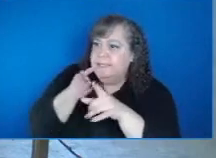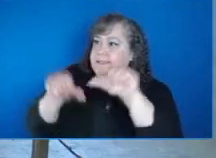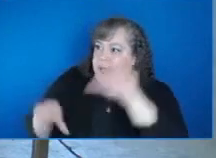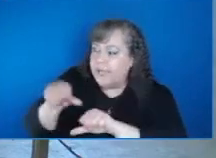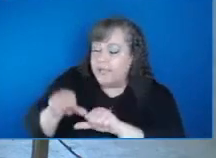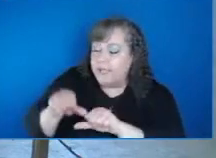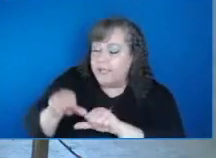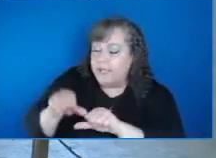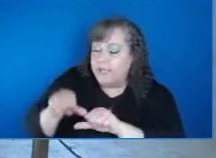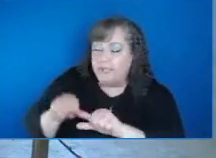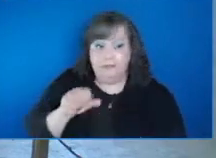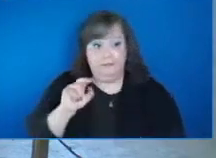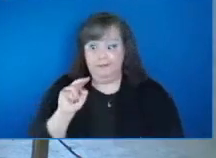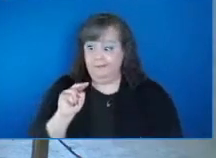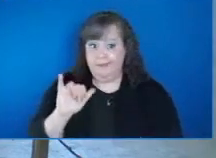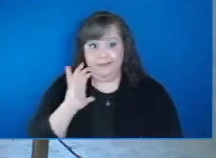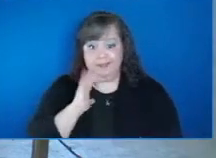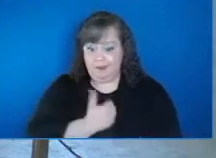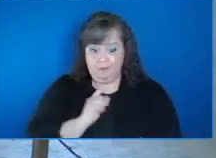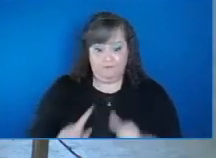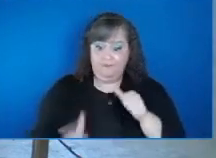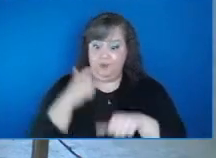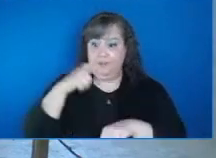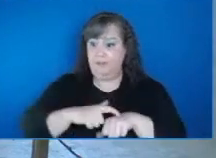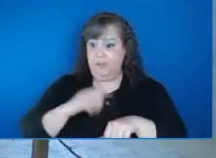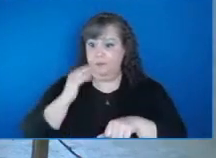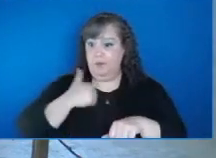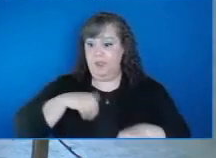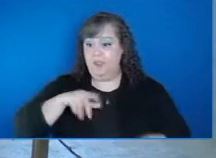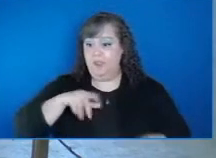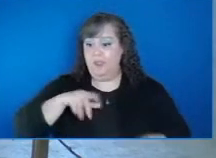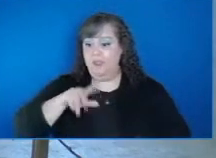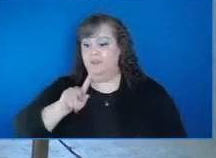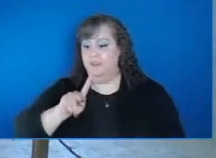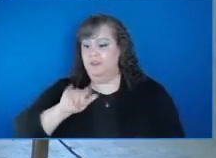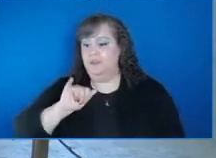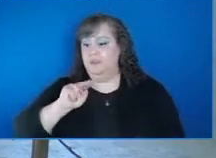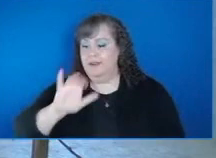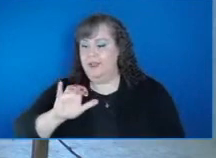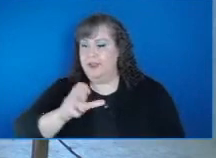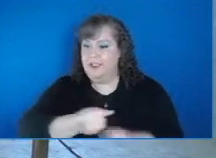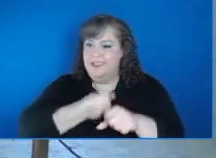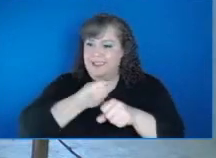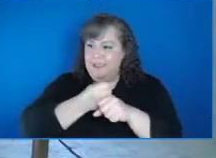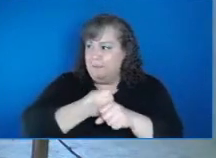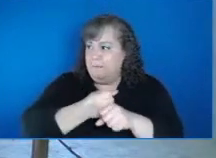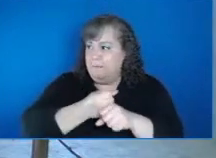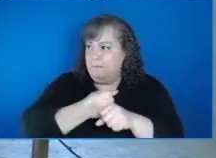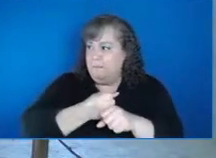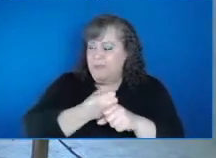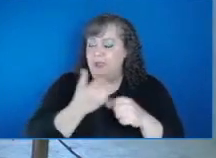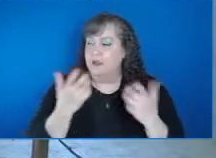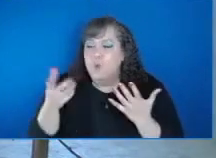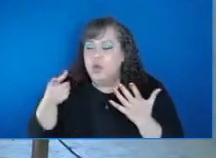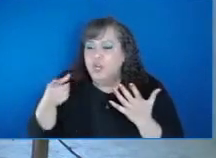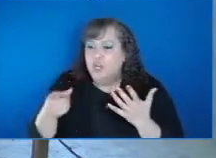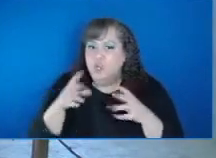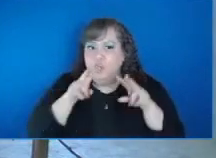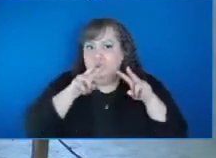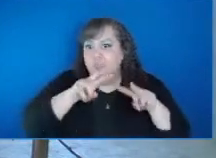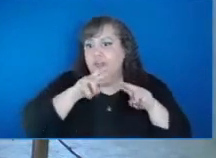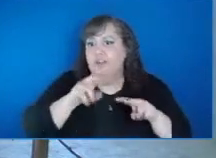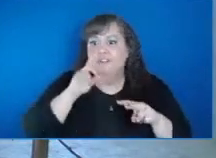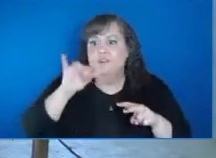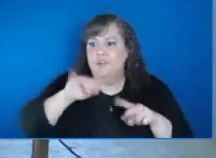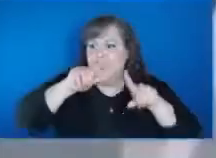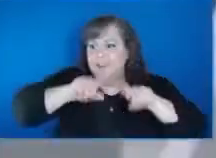a test of a kinetic impactor. What are you most looking forward to about this test? Well, I'm most